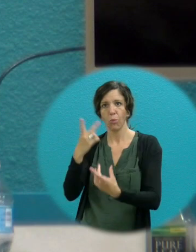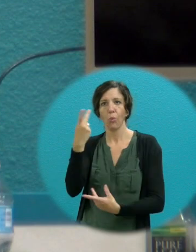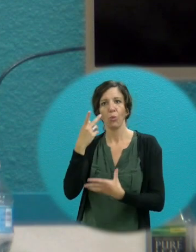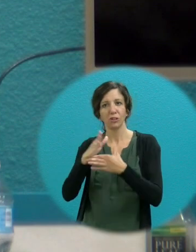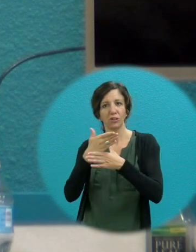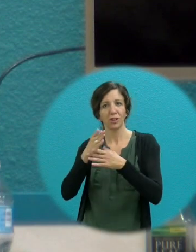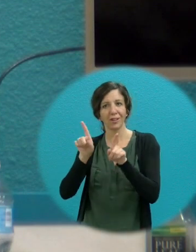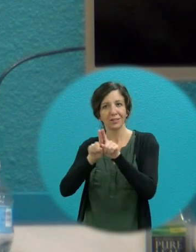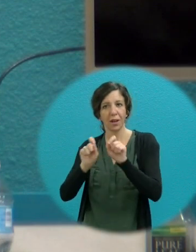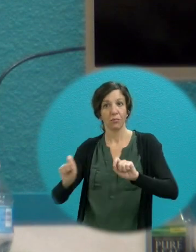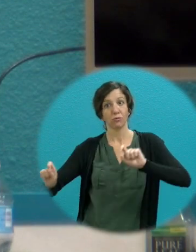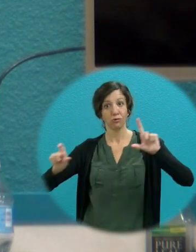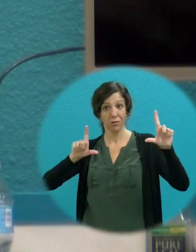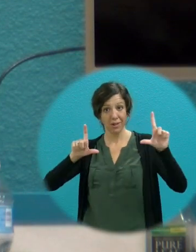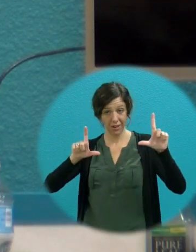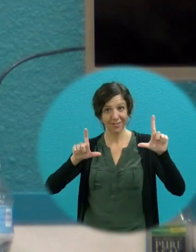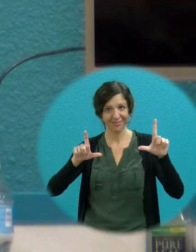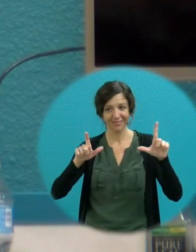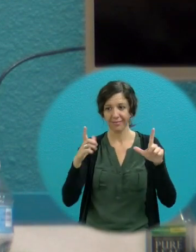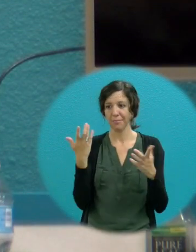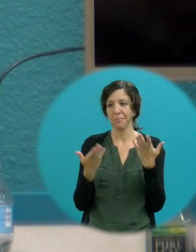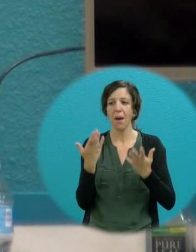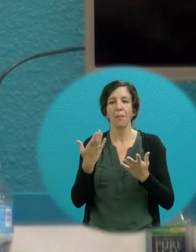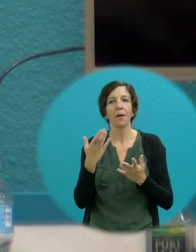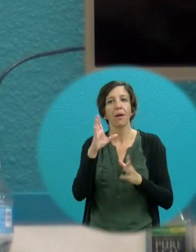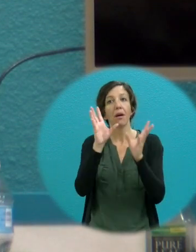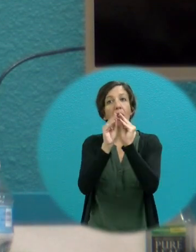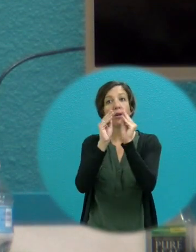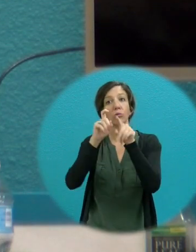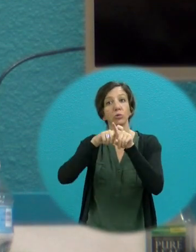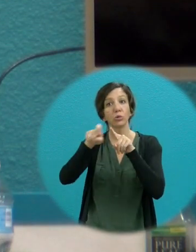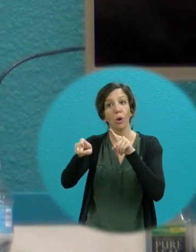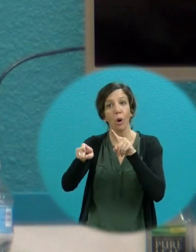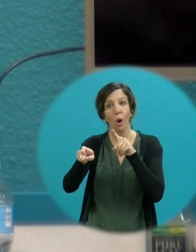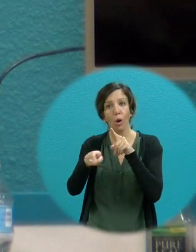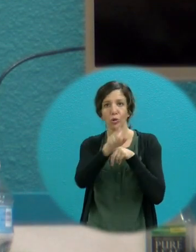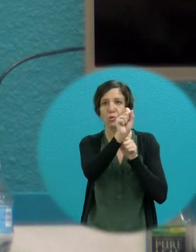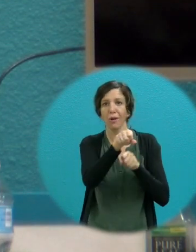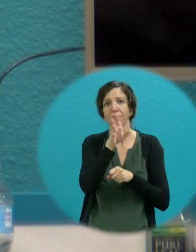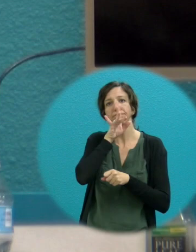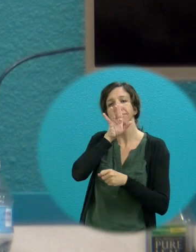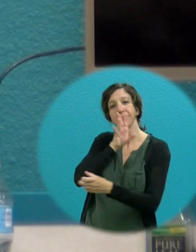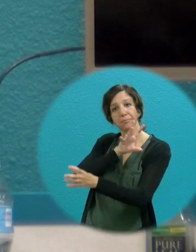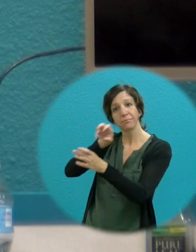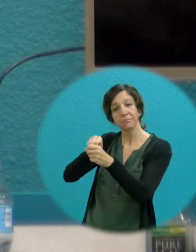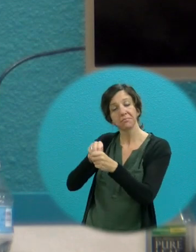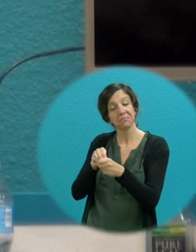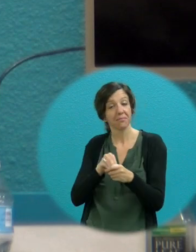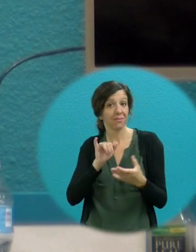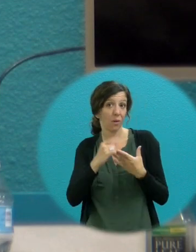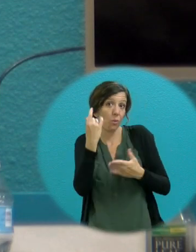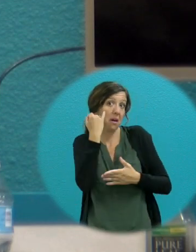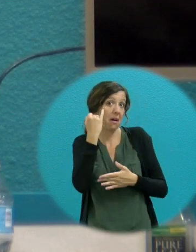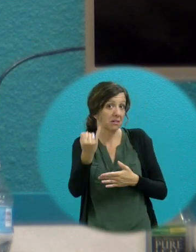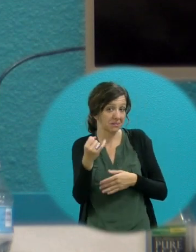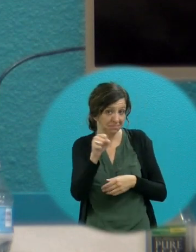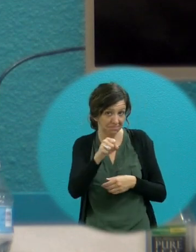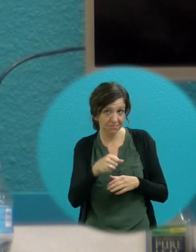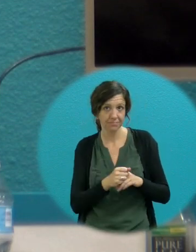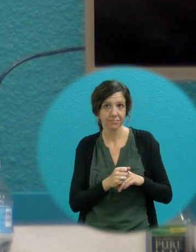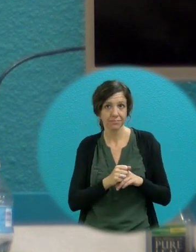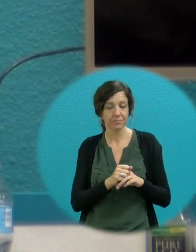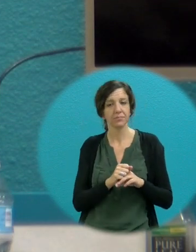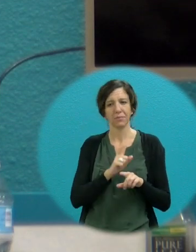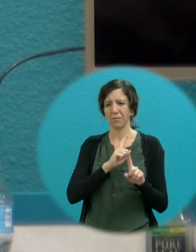conference call. That would be one way that we could definitely fit that need. Otherwise, you know, there is certain amount